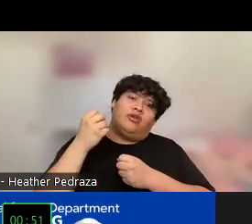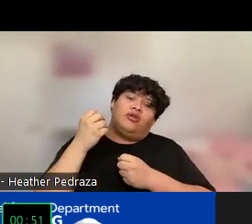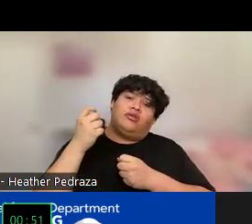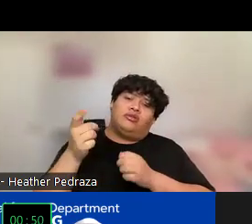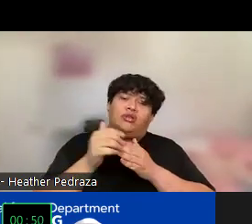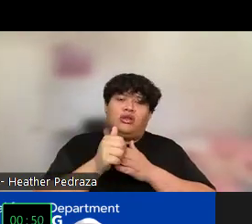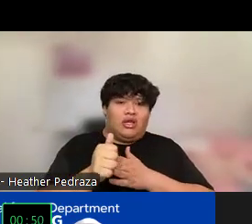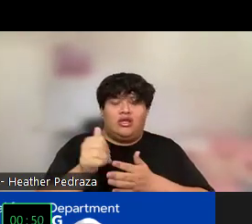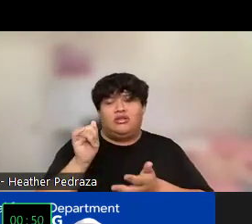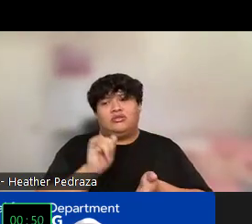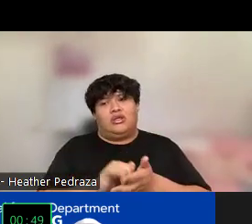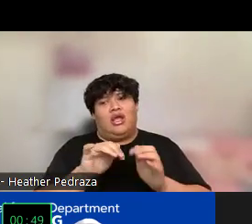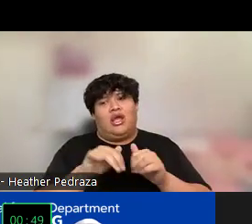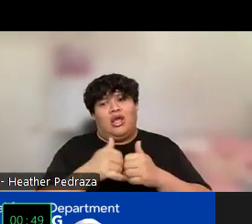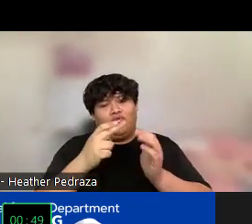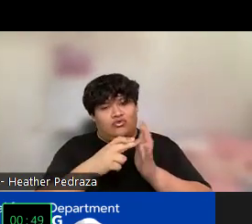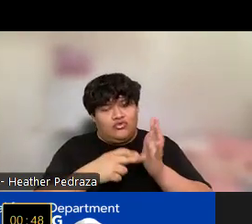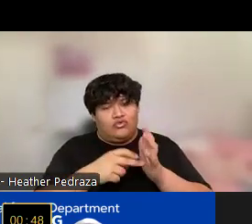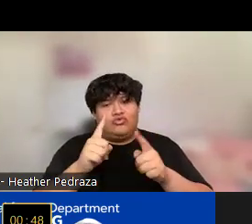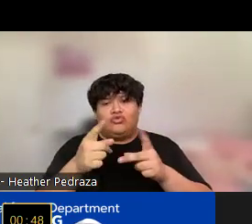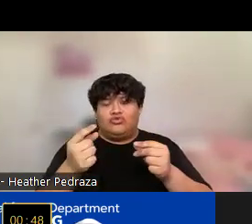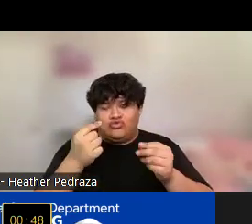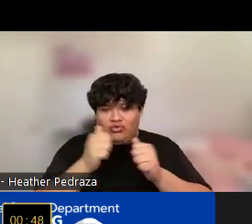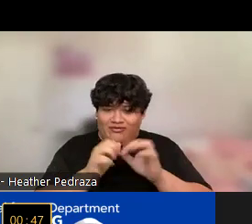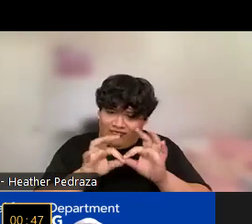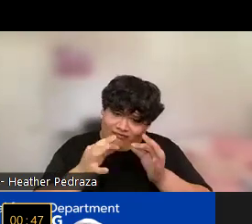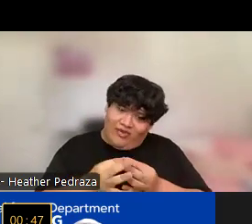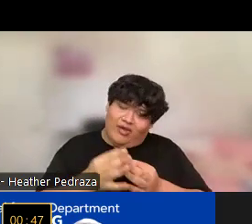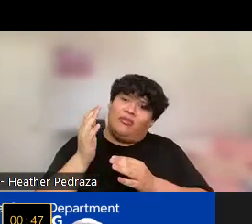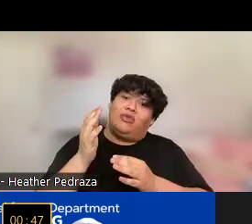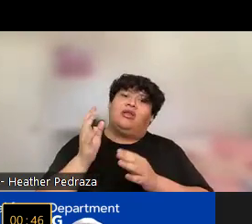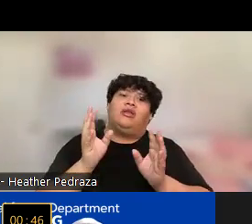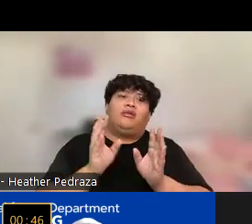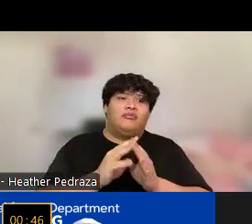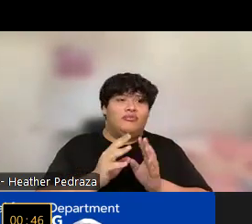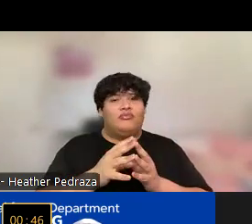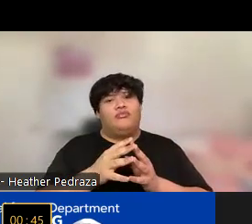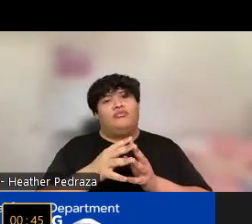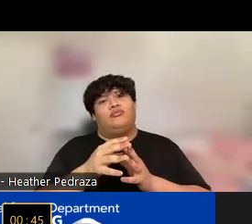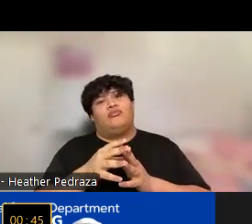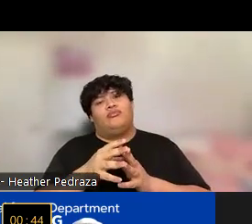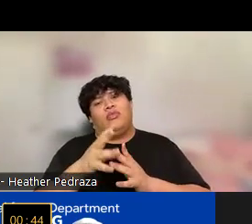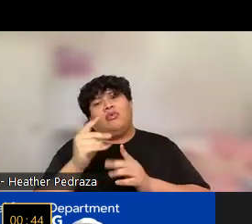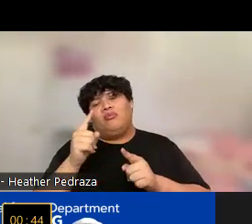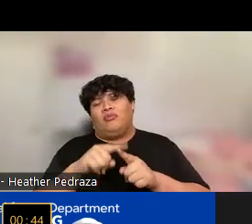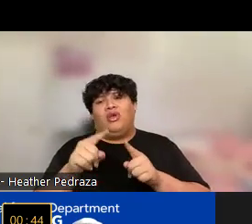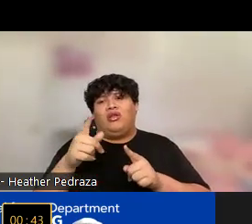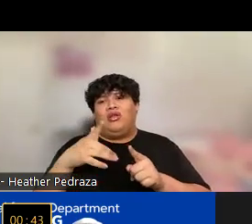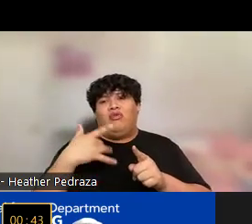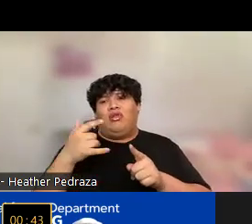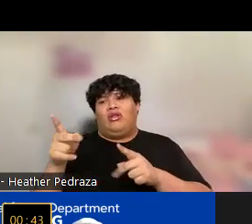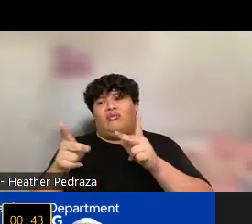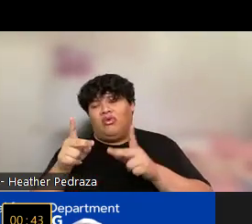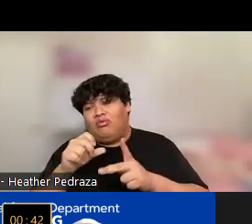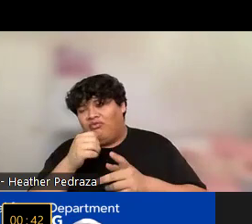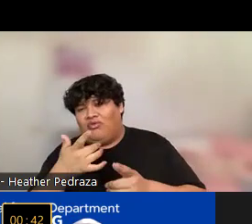guides about resident councils and family councils. But unfortunately, the resident is left to